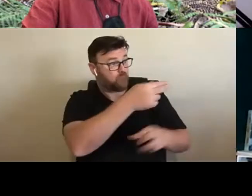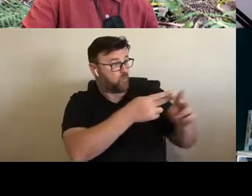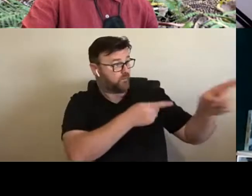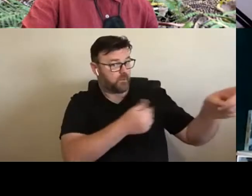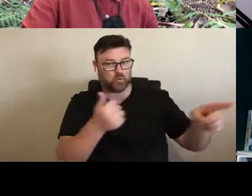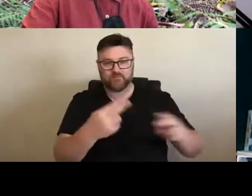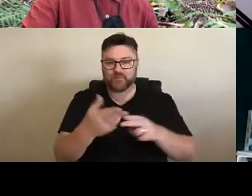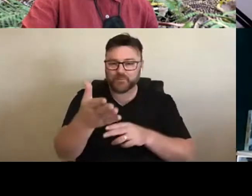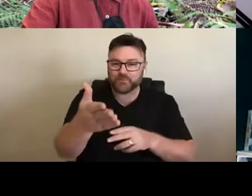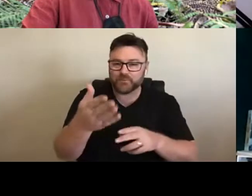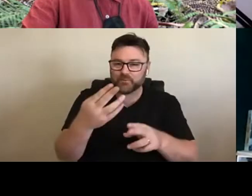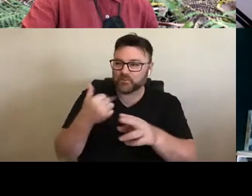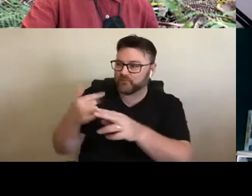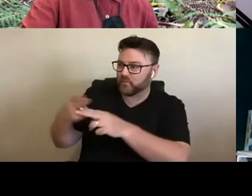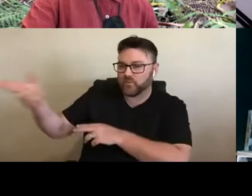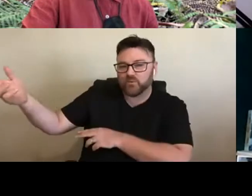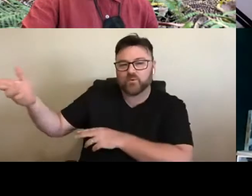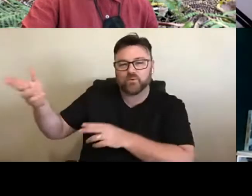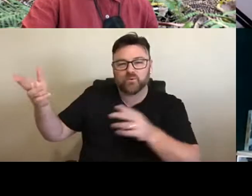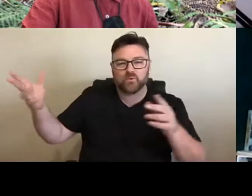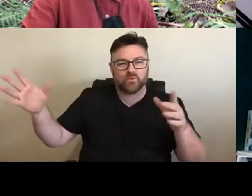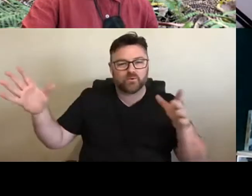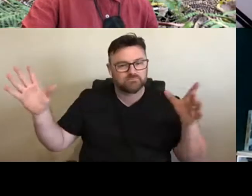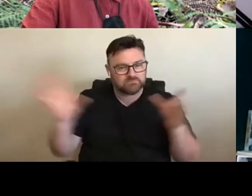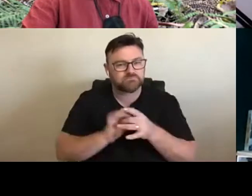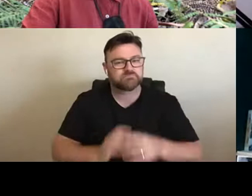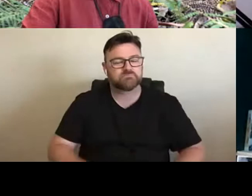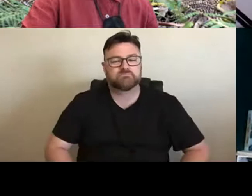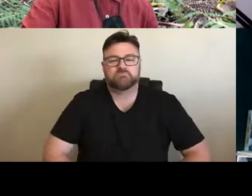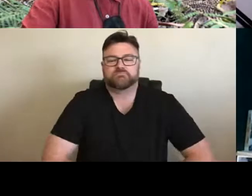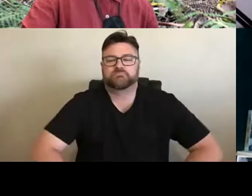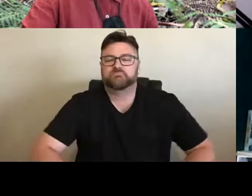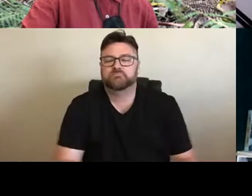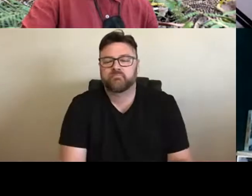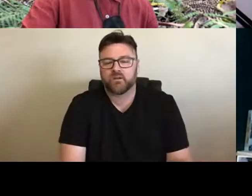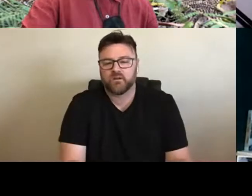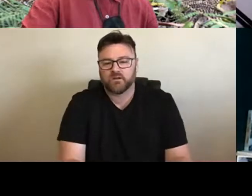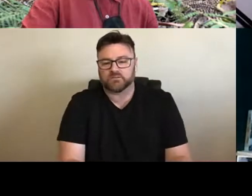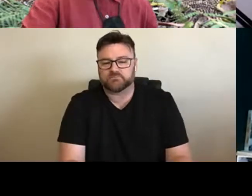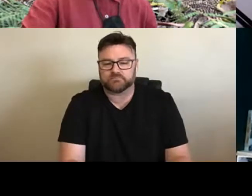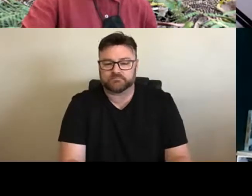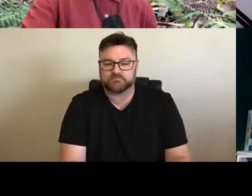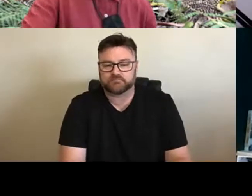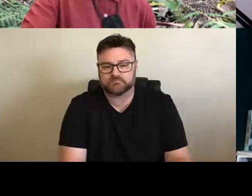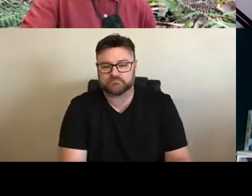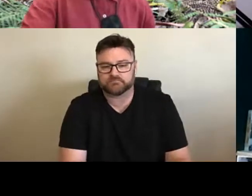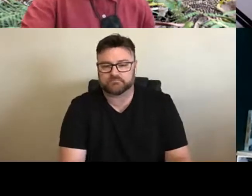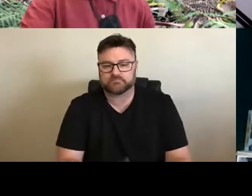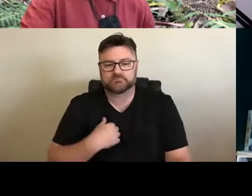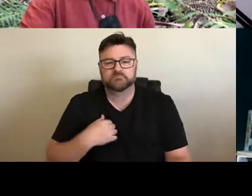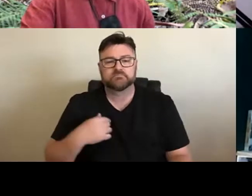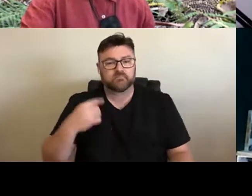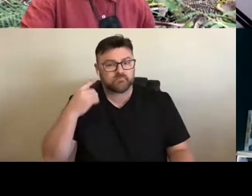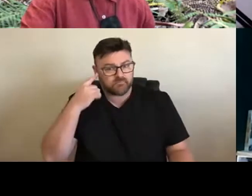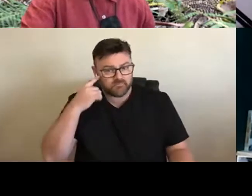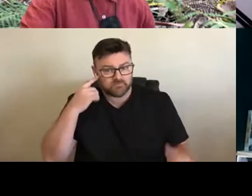And we can all bring each other up in that way. Gareth, yeah? I think we're fungi. If we stop thinking we're human, we